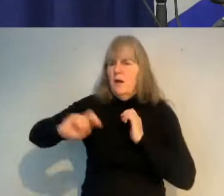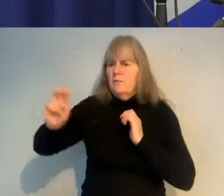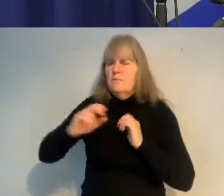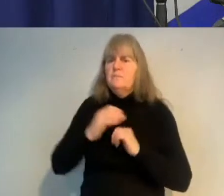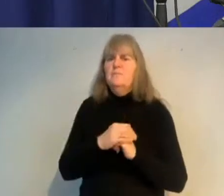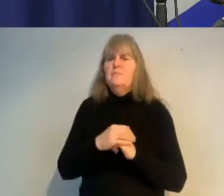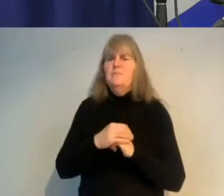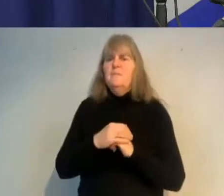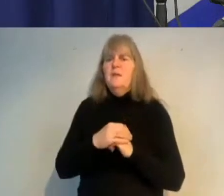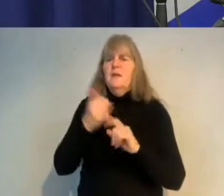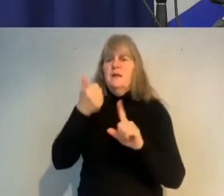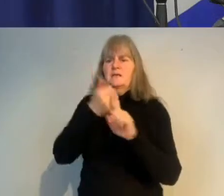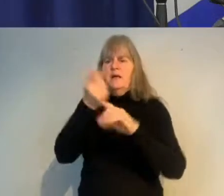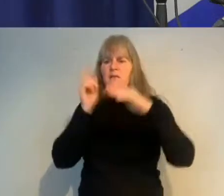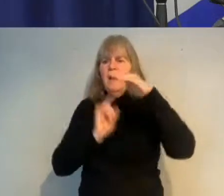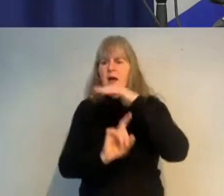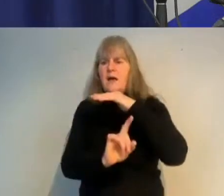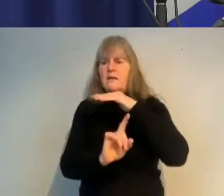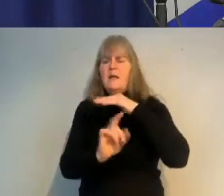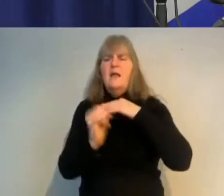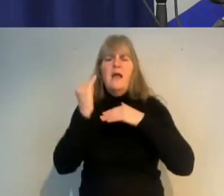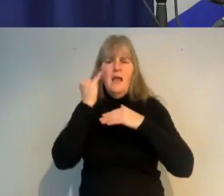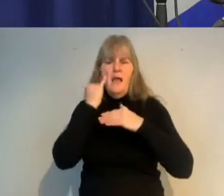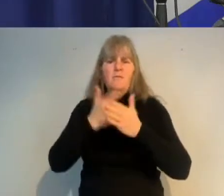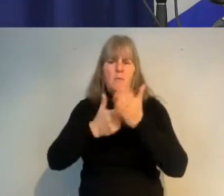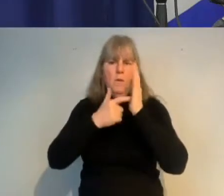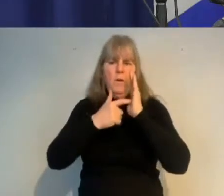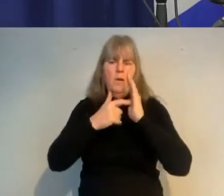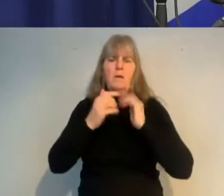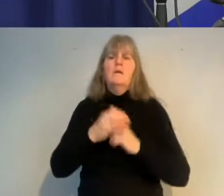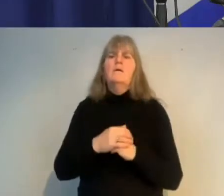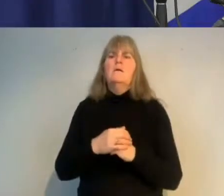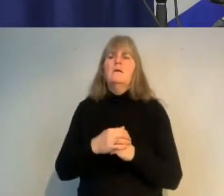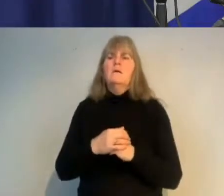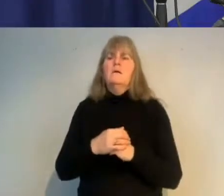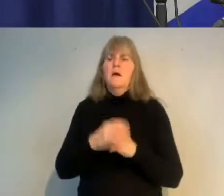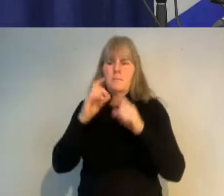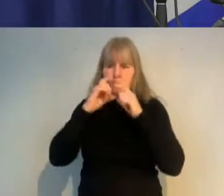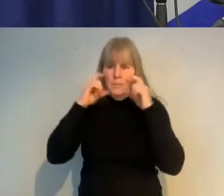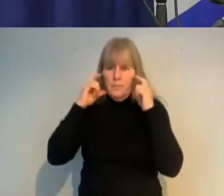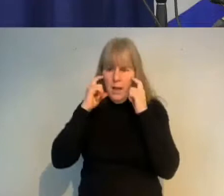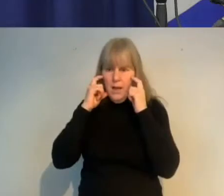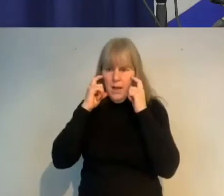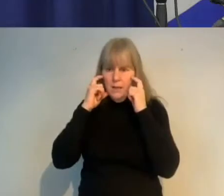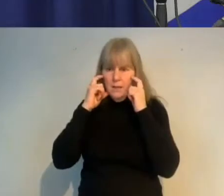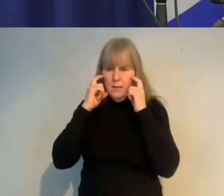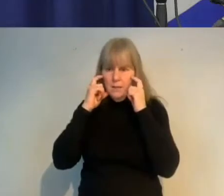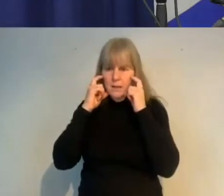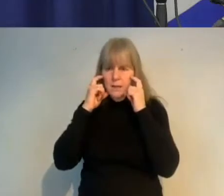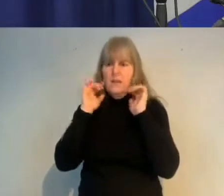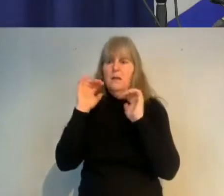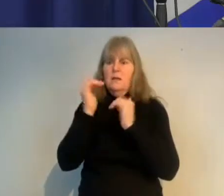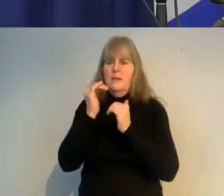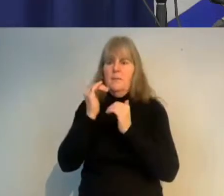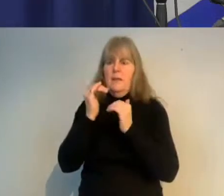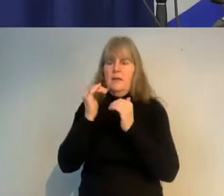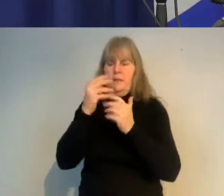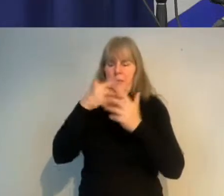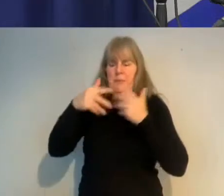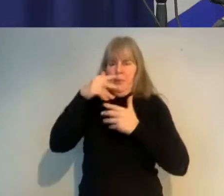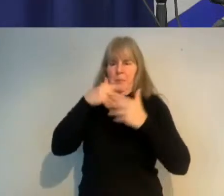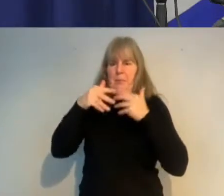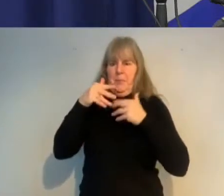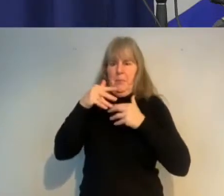Self-isolate when it's necessary. Wear your mask. Limit your contacts as much as possible.